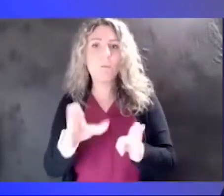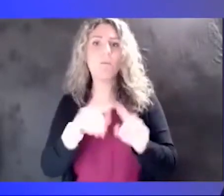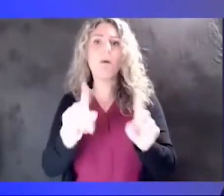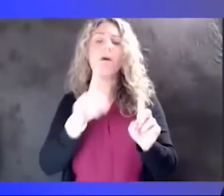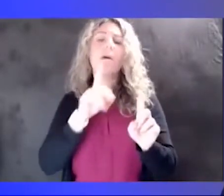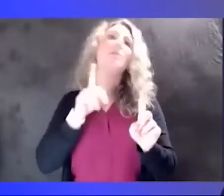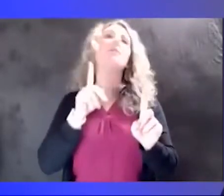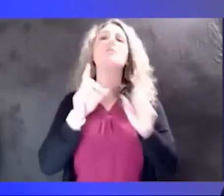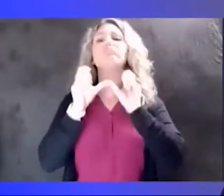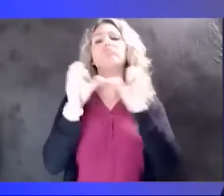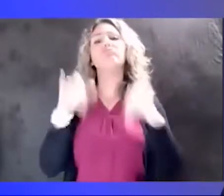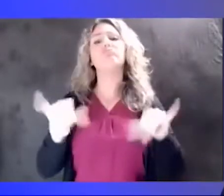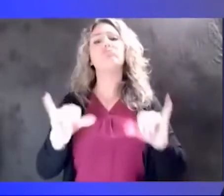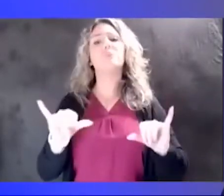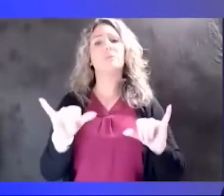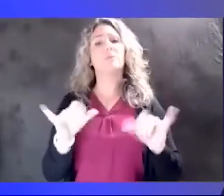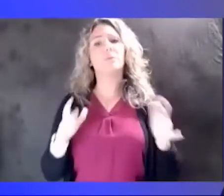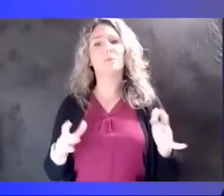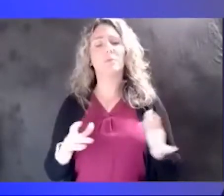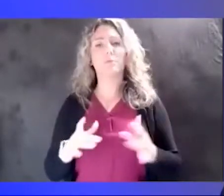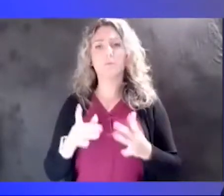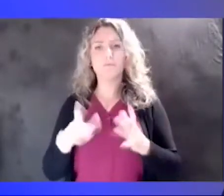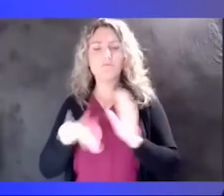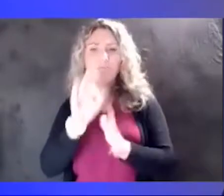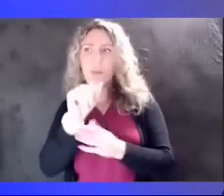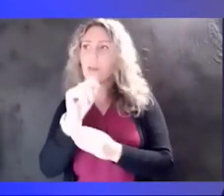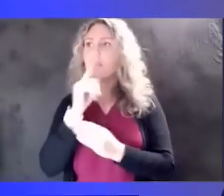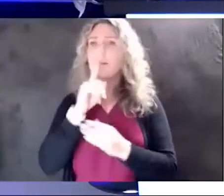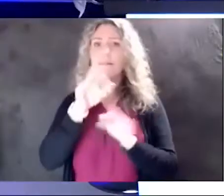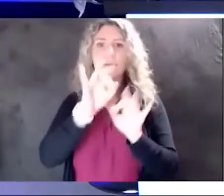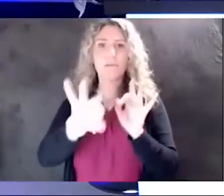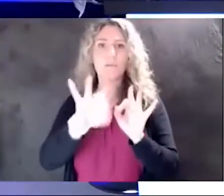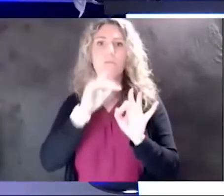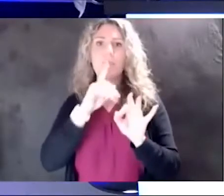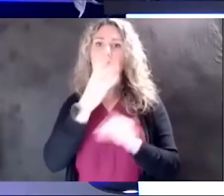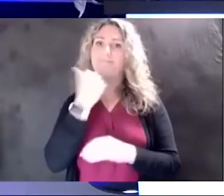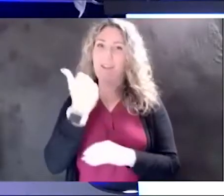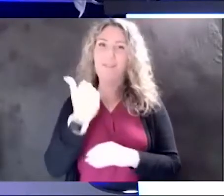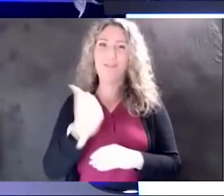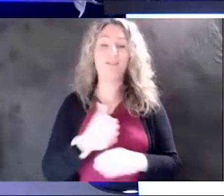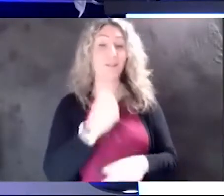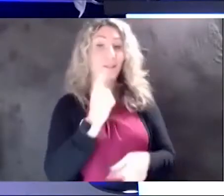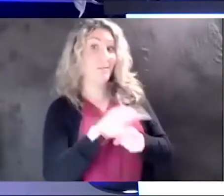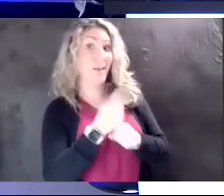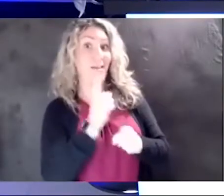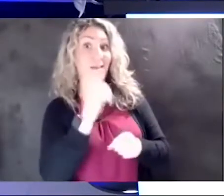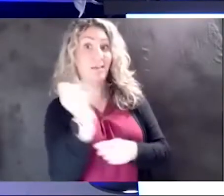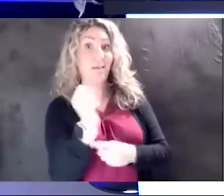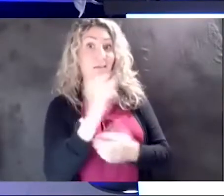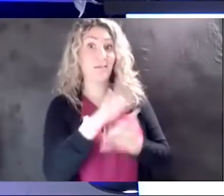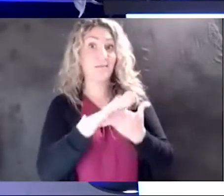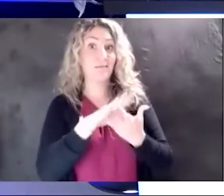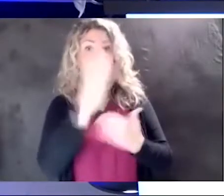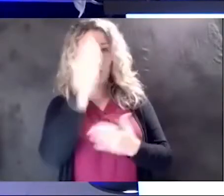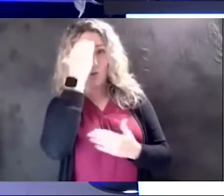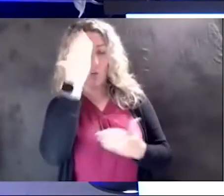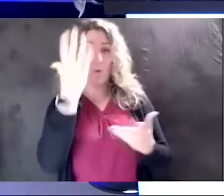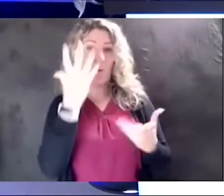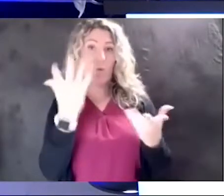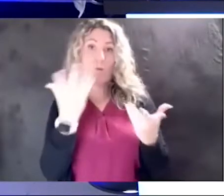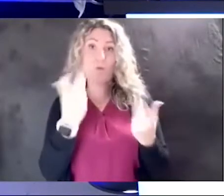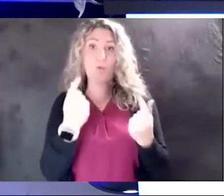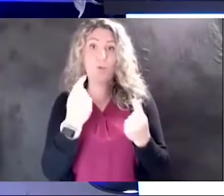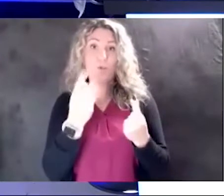continually we're trying to find it out, and if we can simplify it, even better, right? Yeah, and it's also nice to know that really, what you do in your own home and